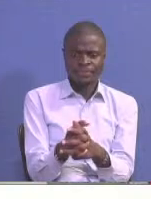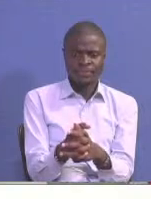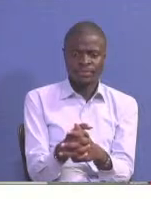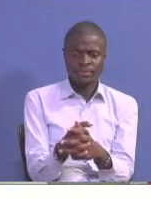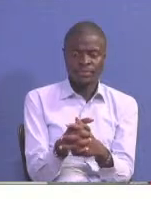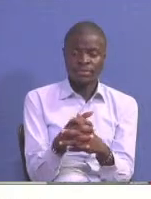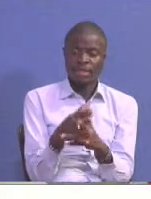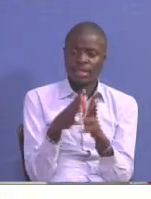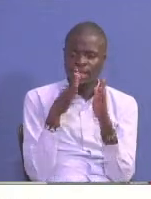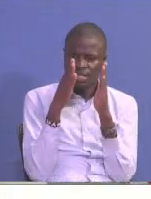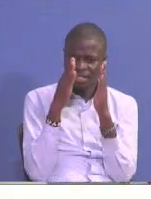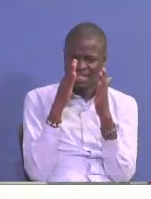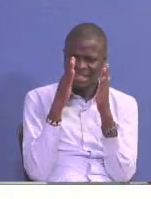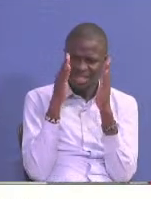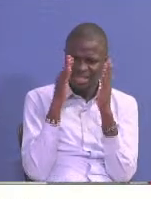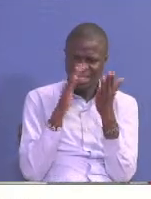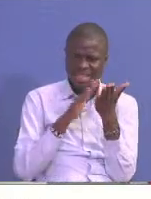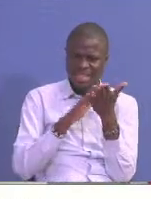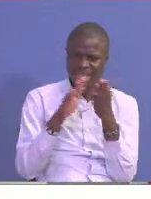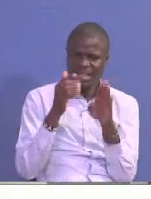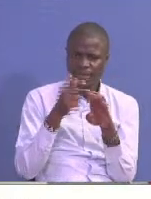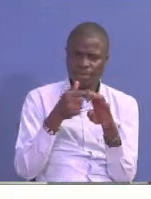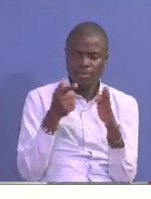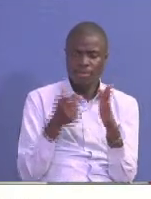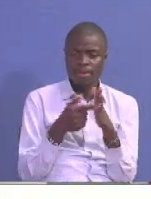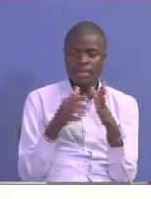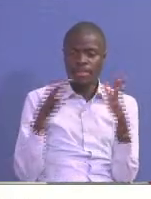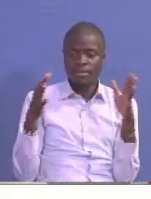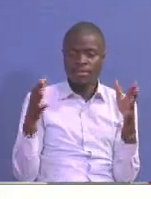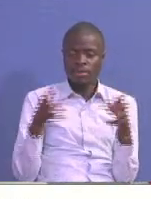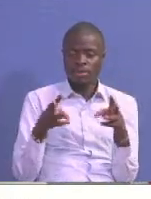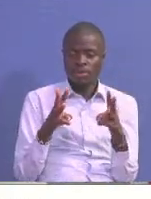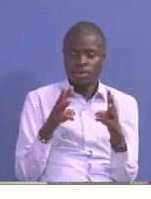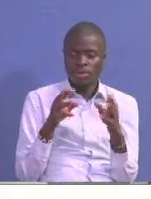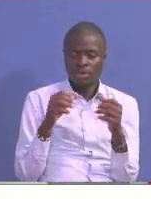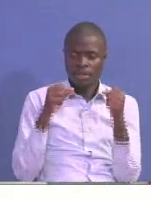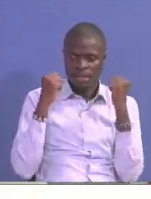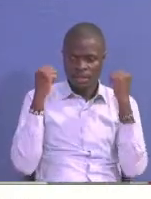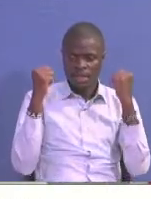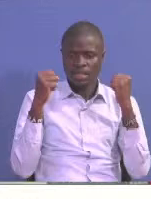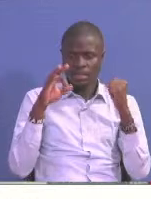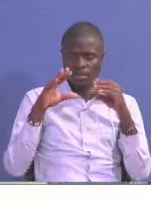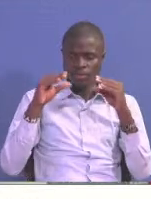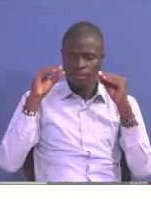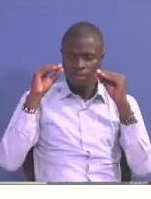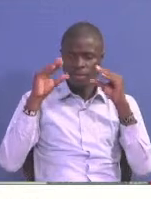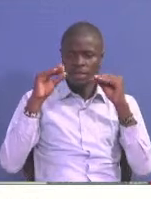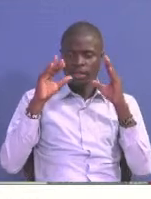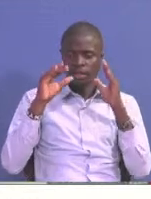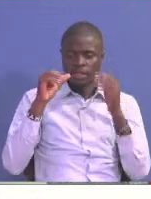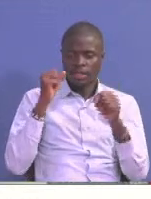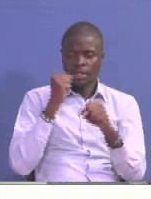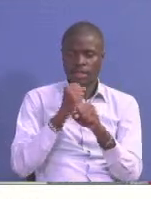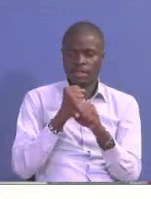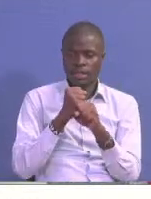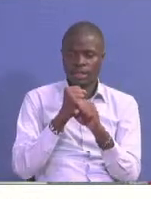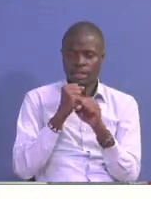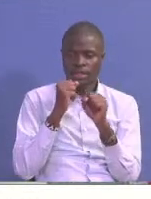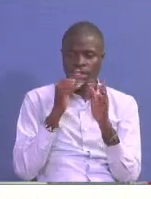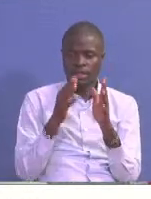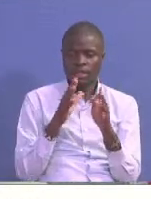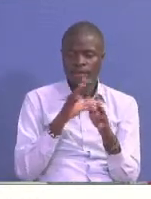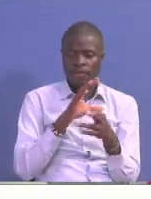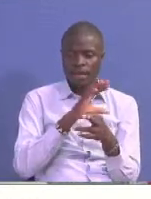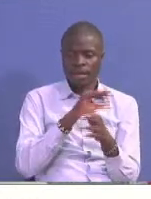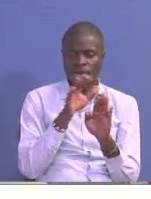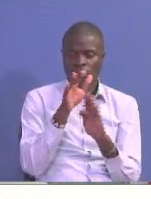It is clear from these broad criteria the strength of teaching staff and all